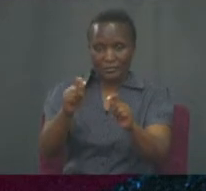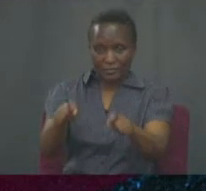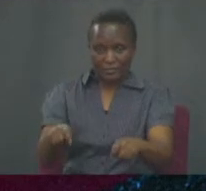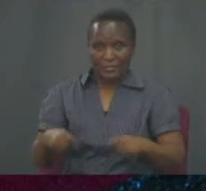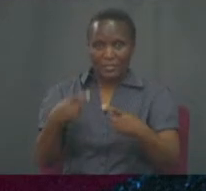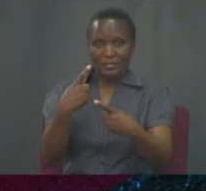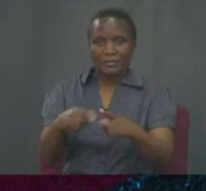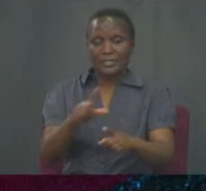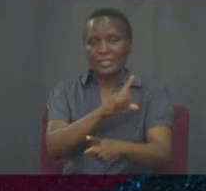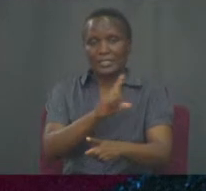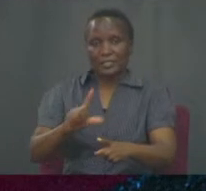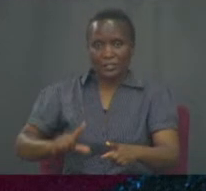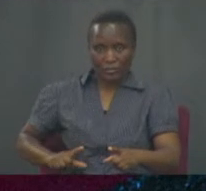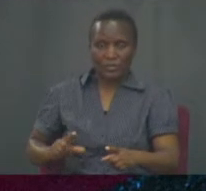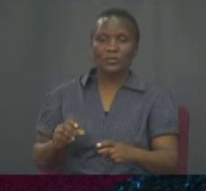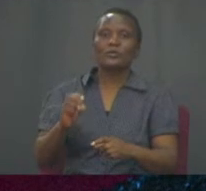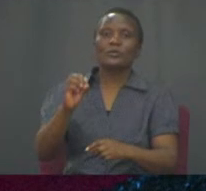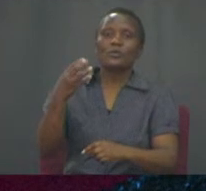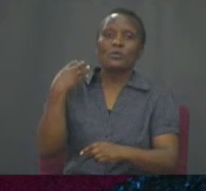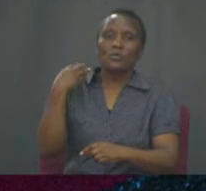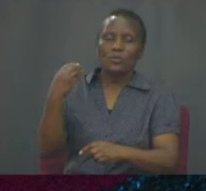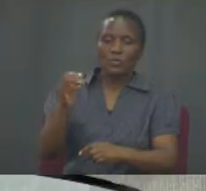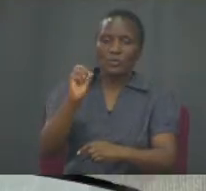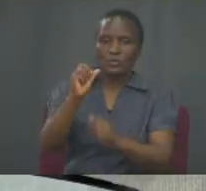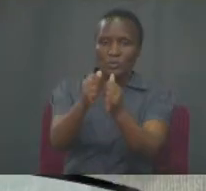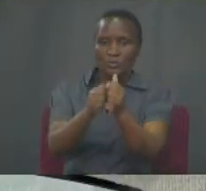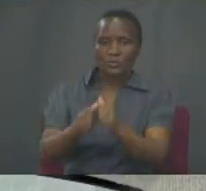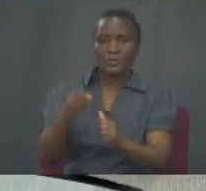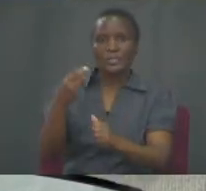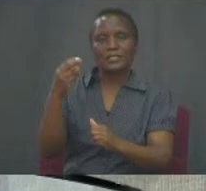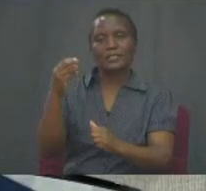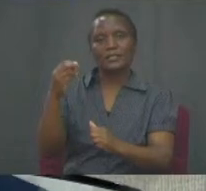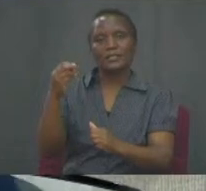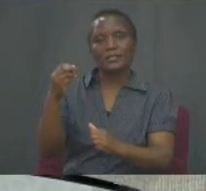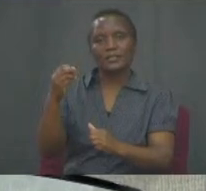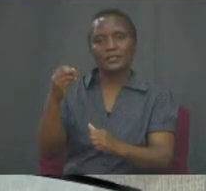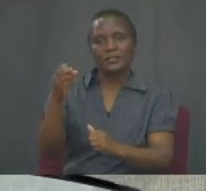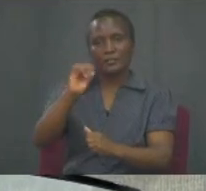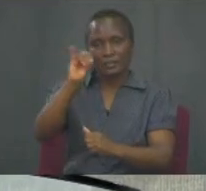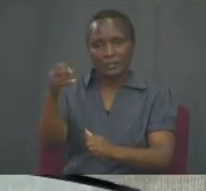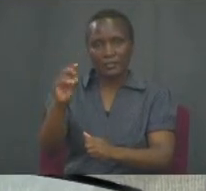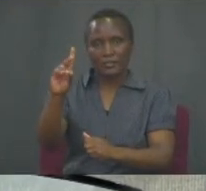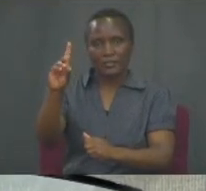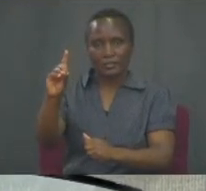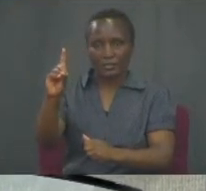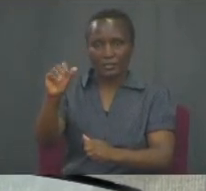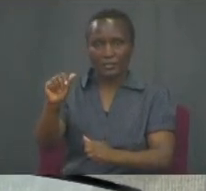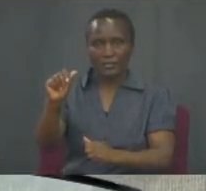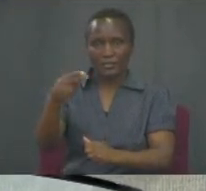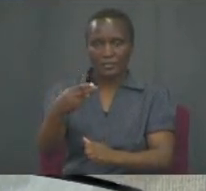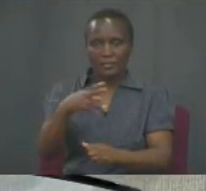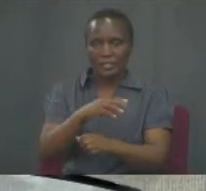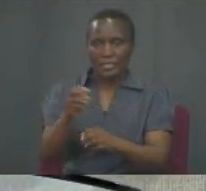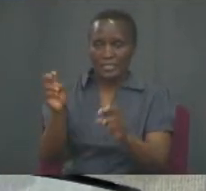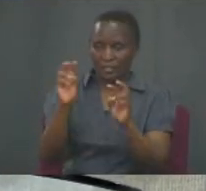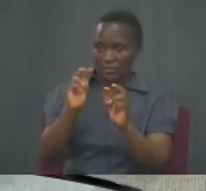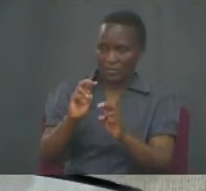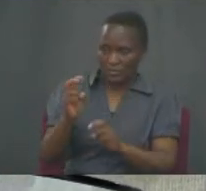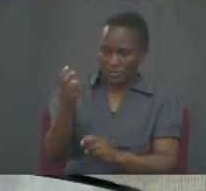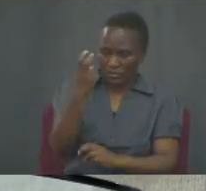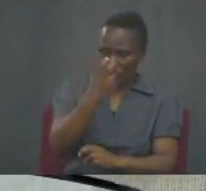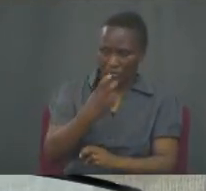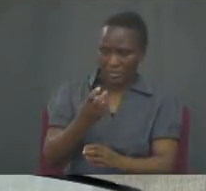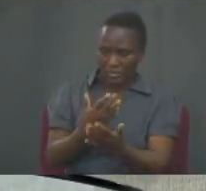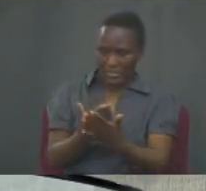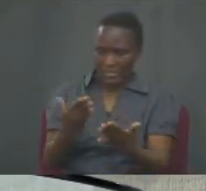him. So he looks at the weapons of the Canaanites, and he looks around at